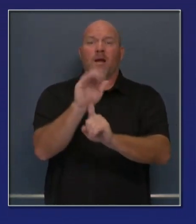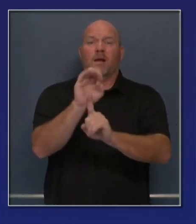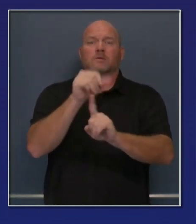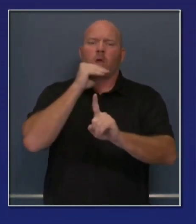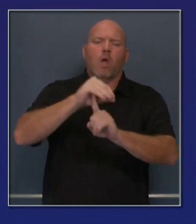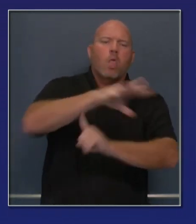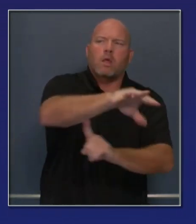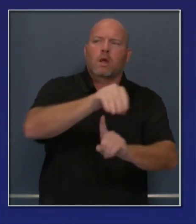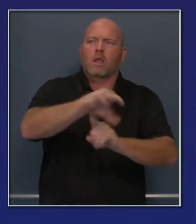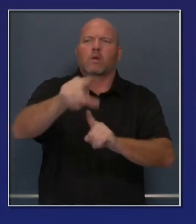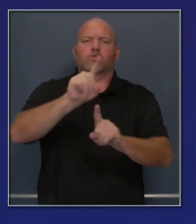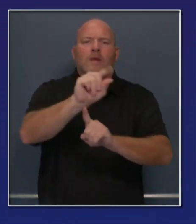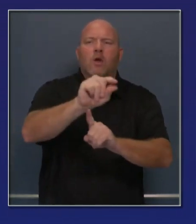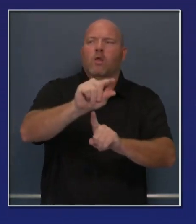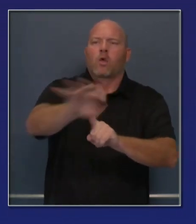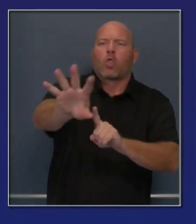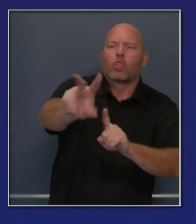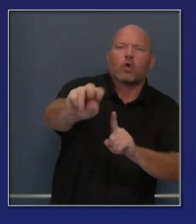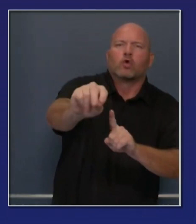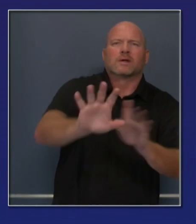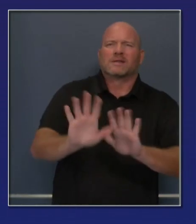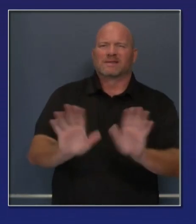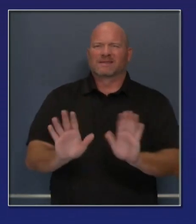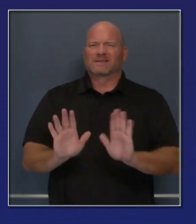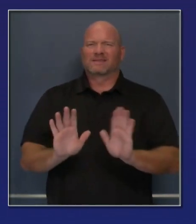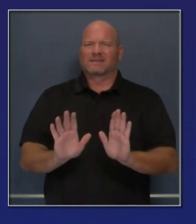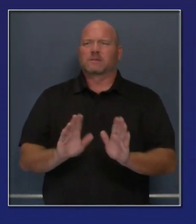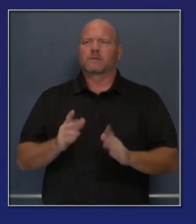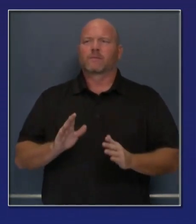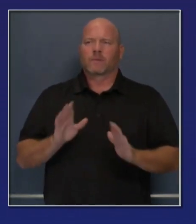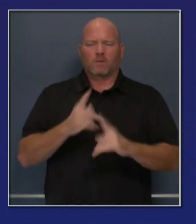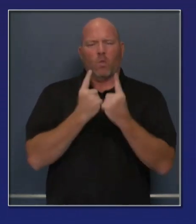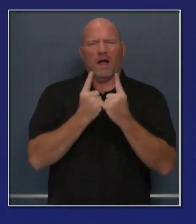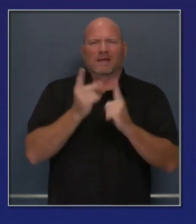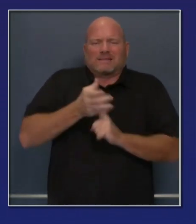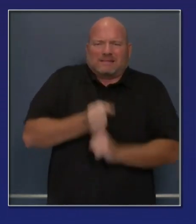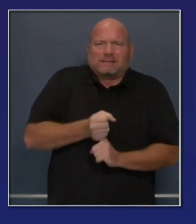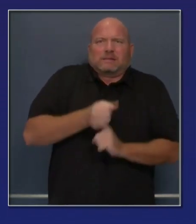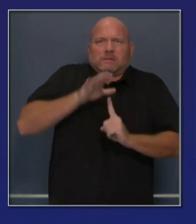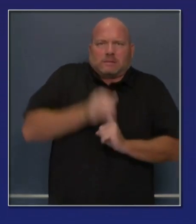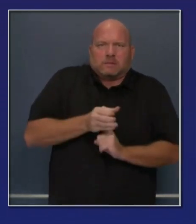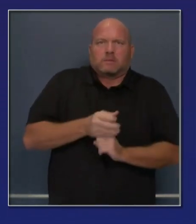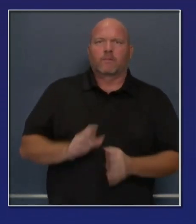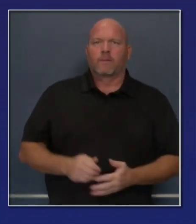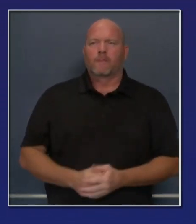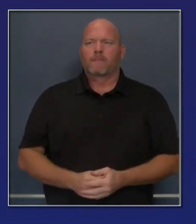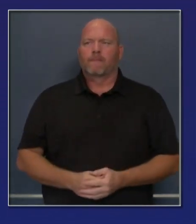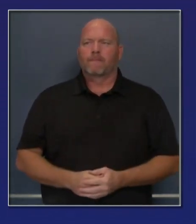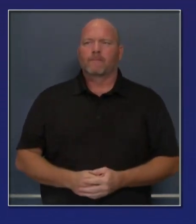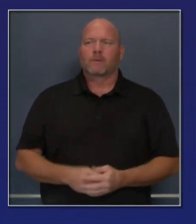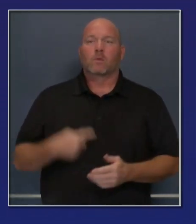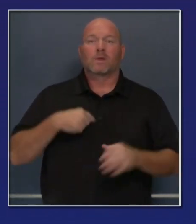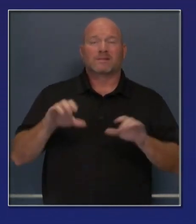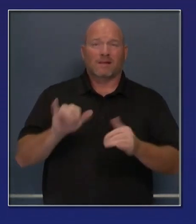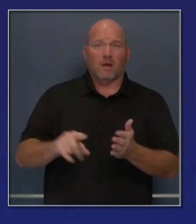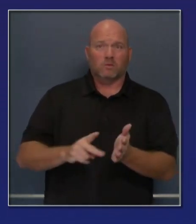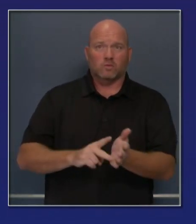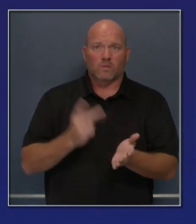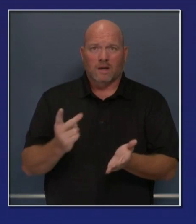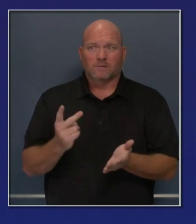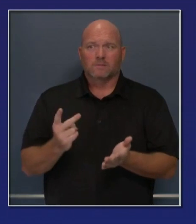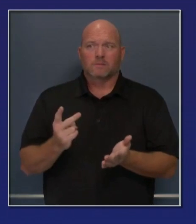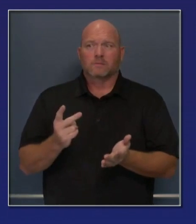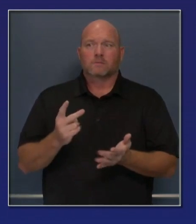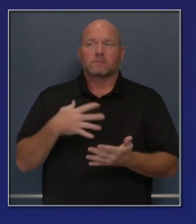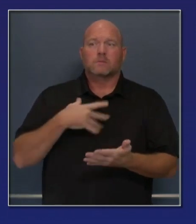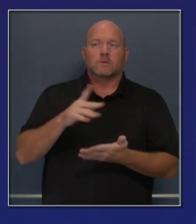or 30 cases from that single one. So we did this twice. We did a survey many months